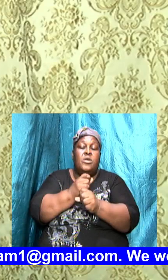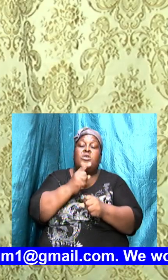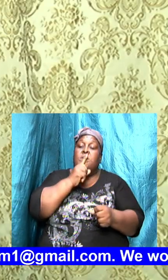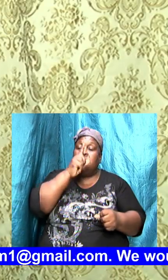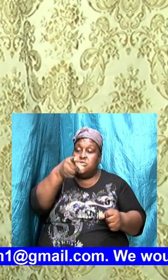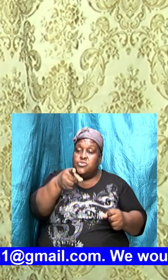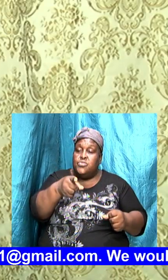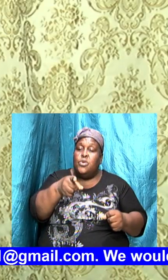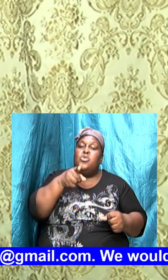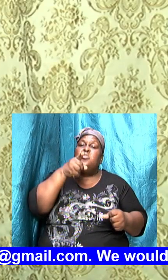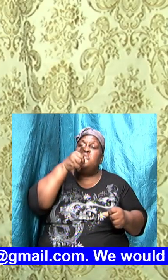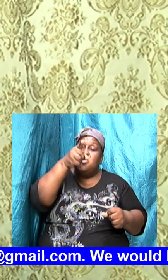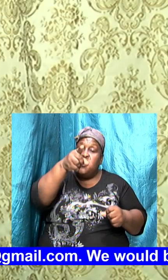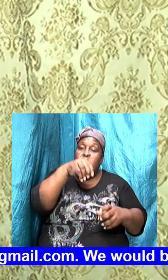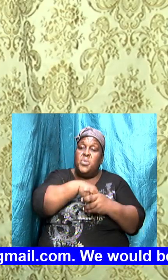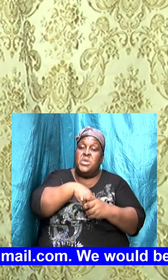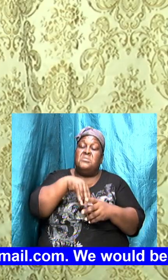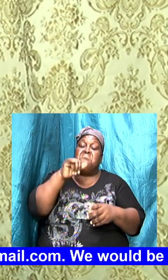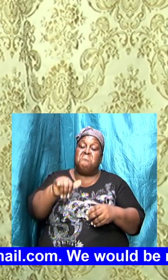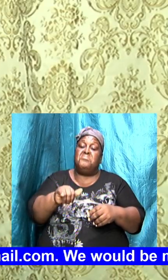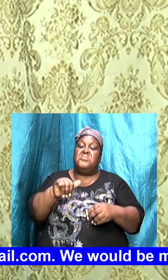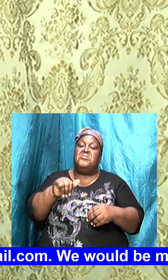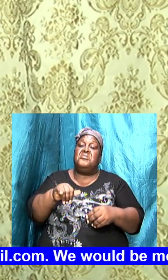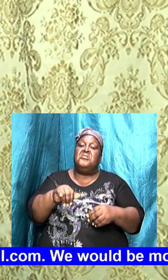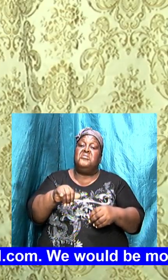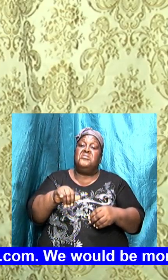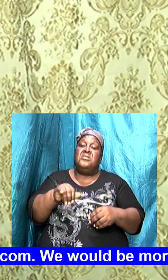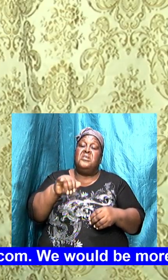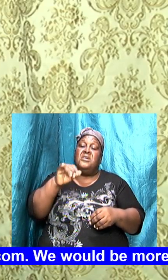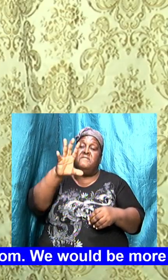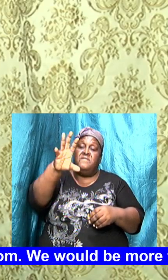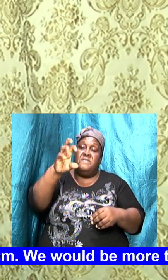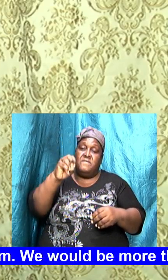that you are in that 50, that process